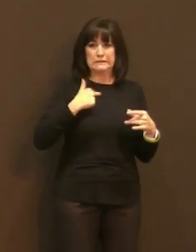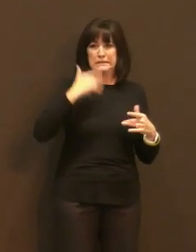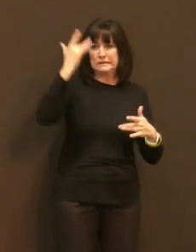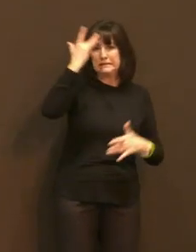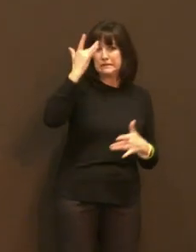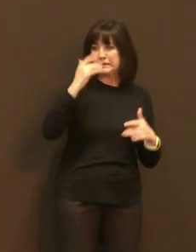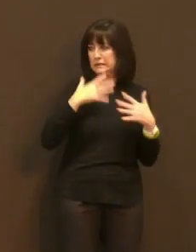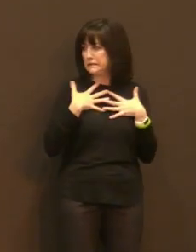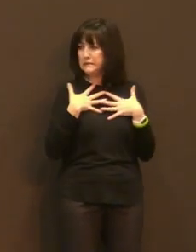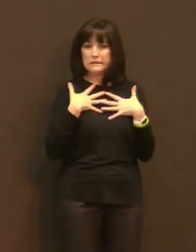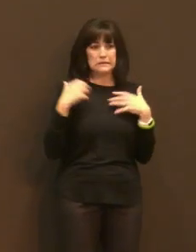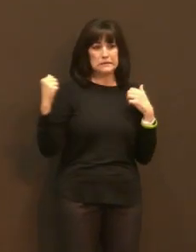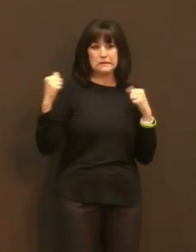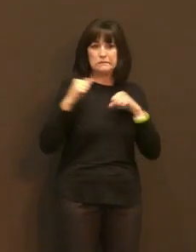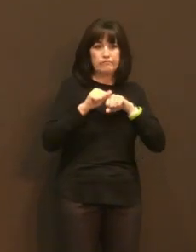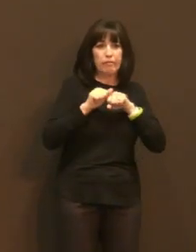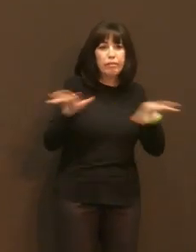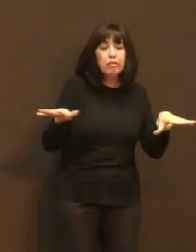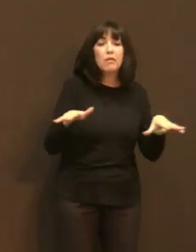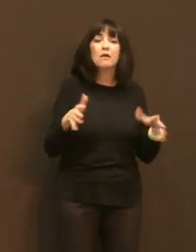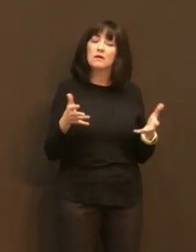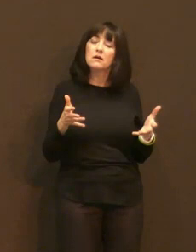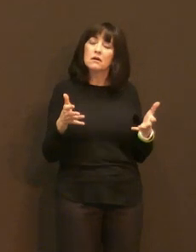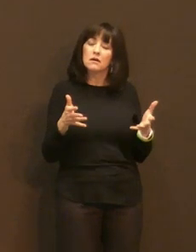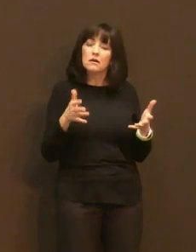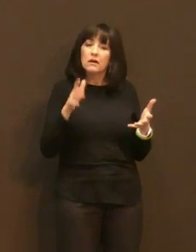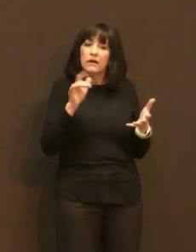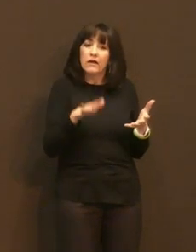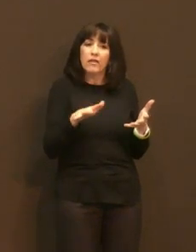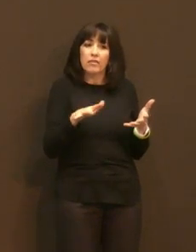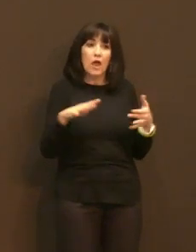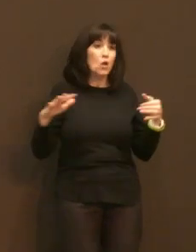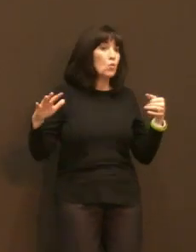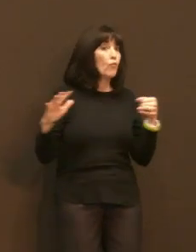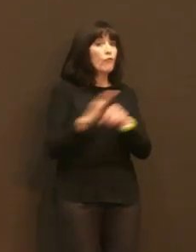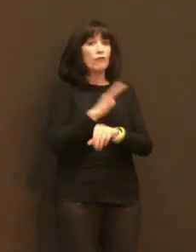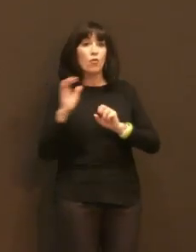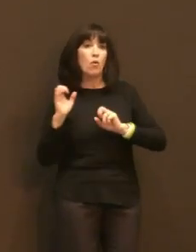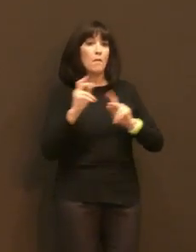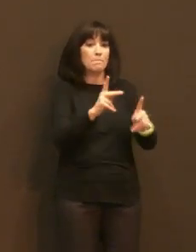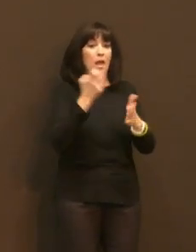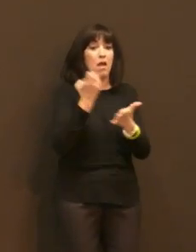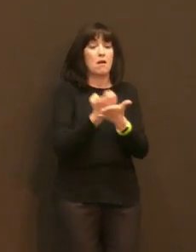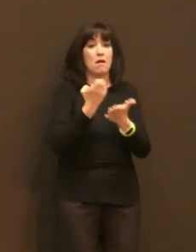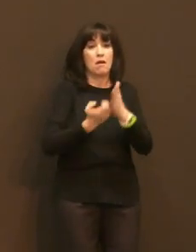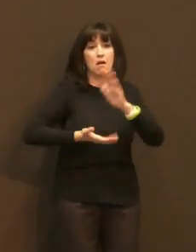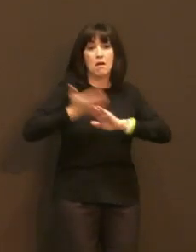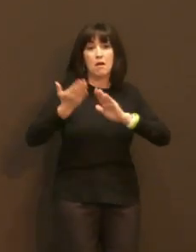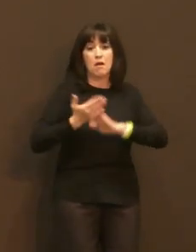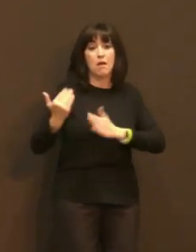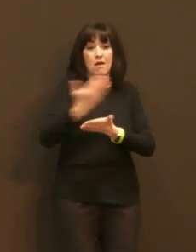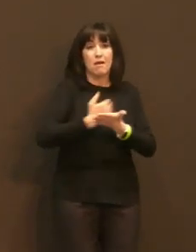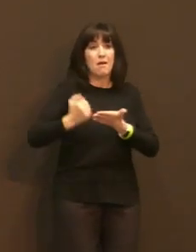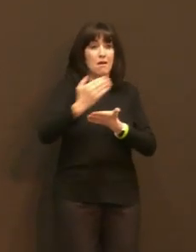as much a full force economy as we can.